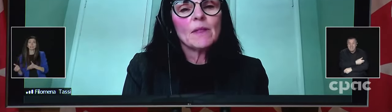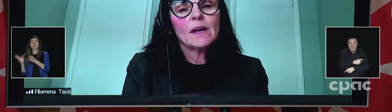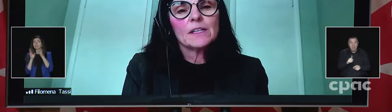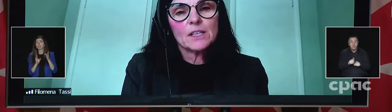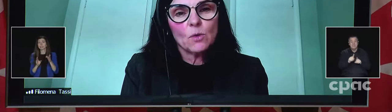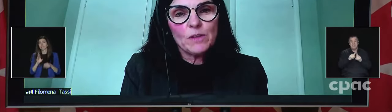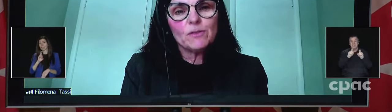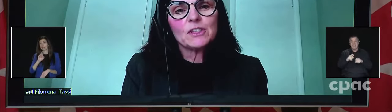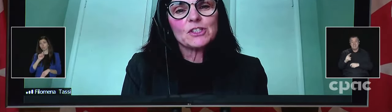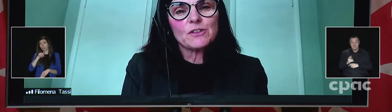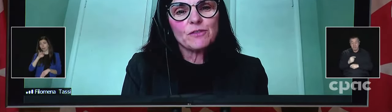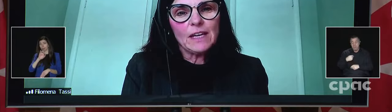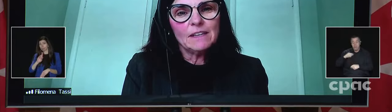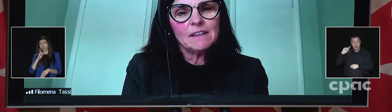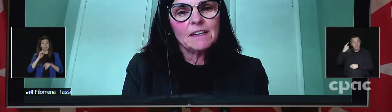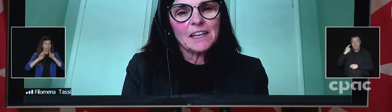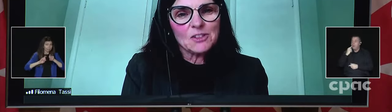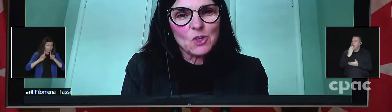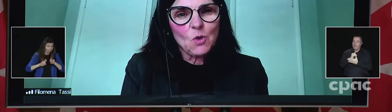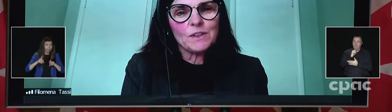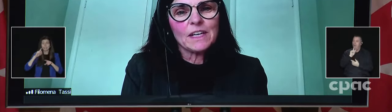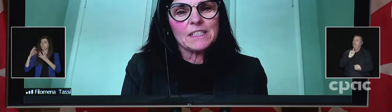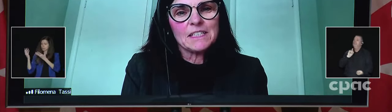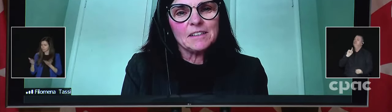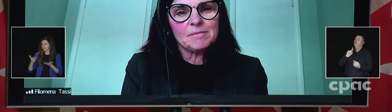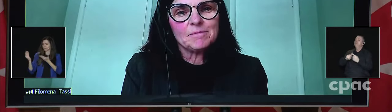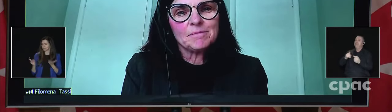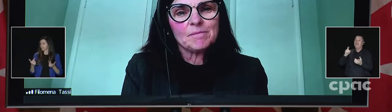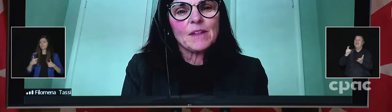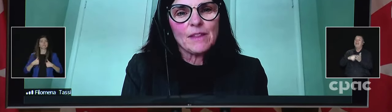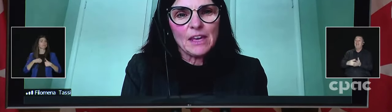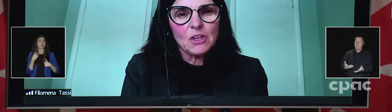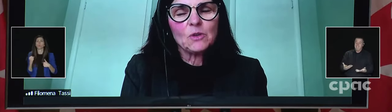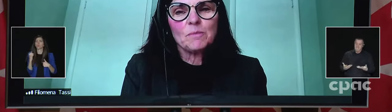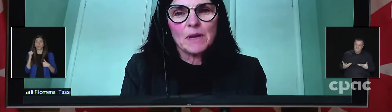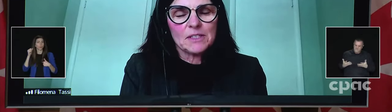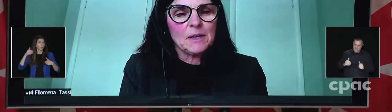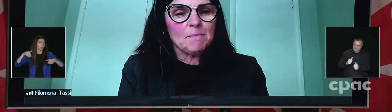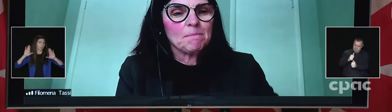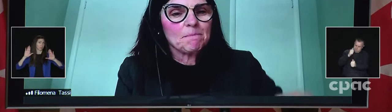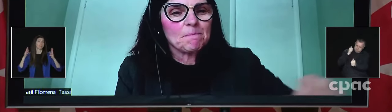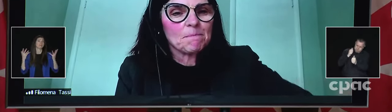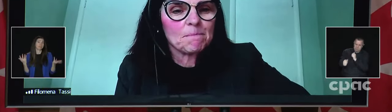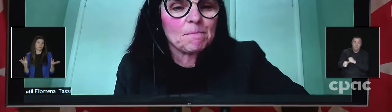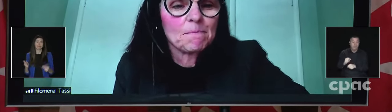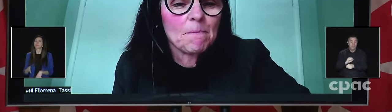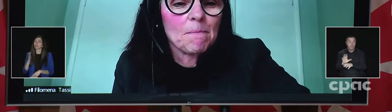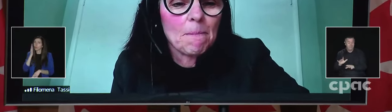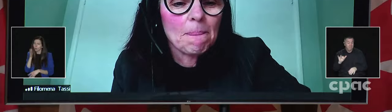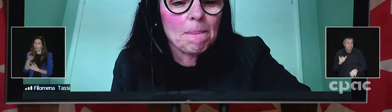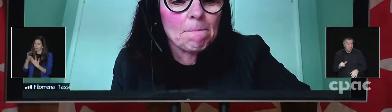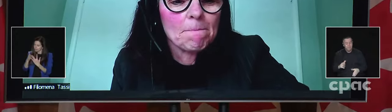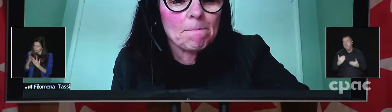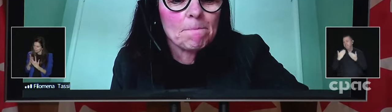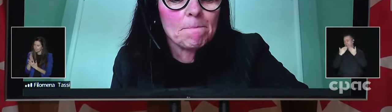stop until we finish the fight against COVID-19. Thank you. Merci.